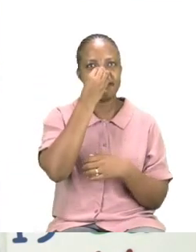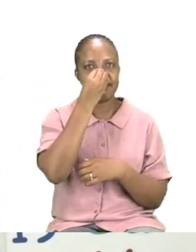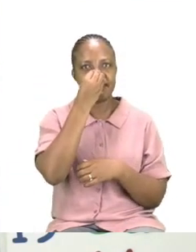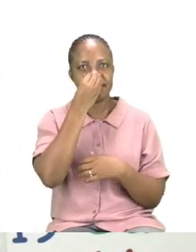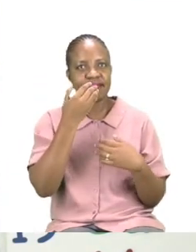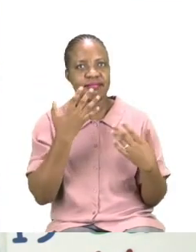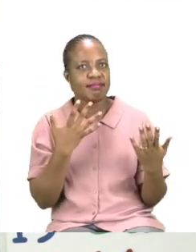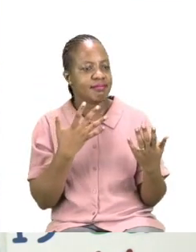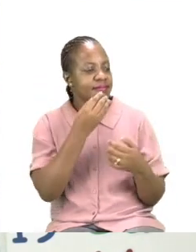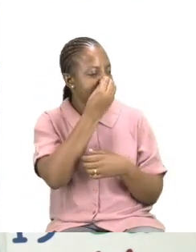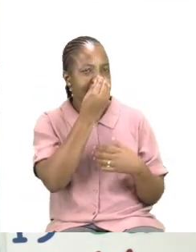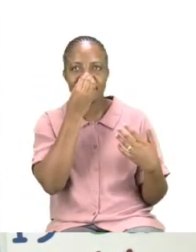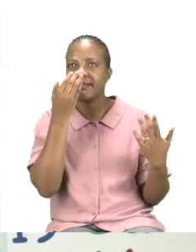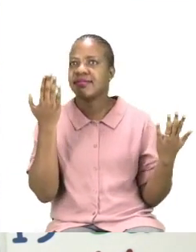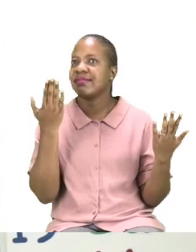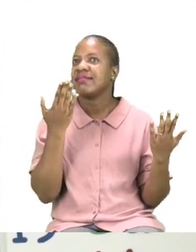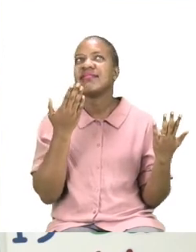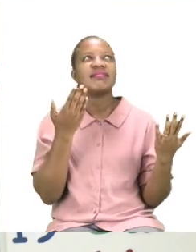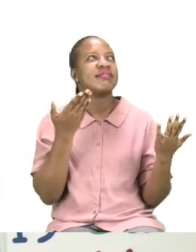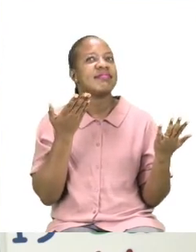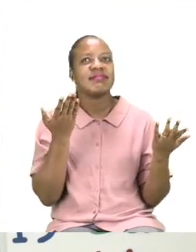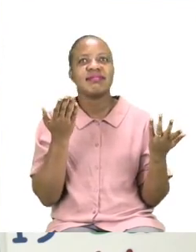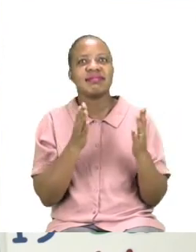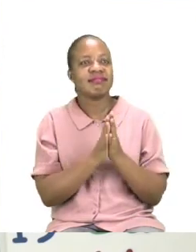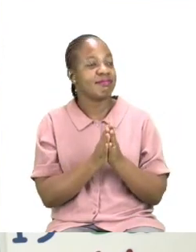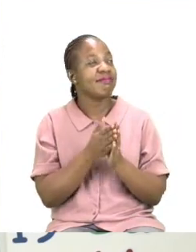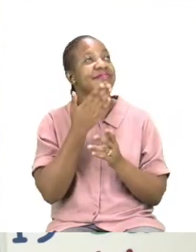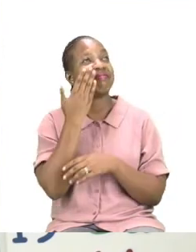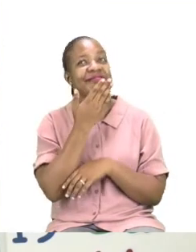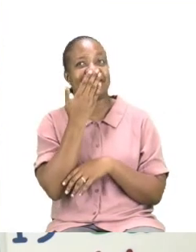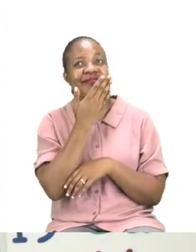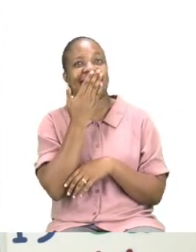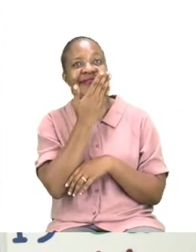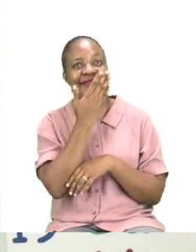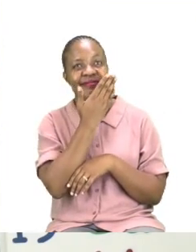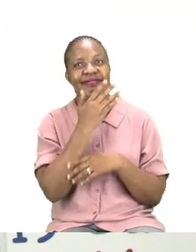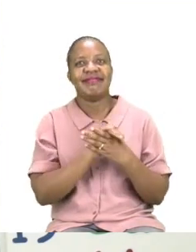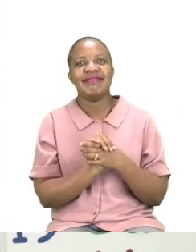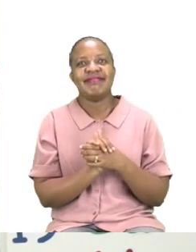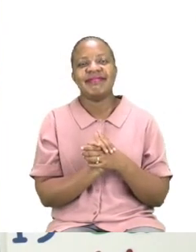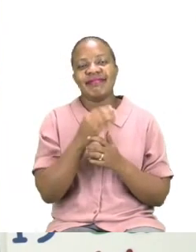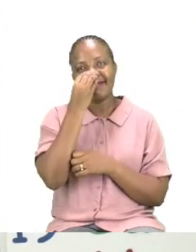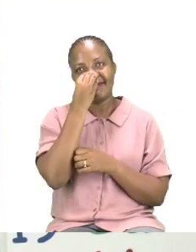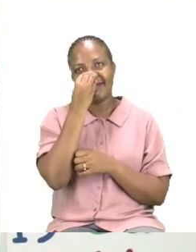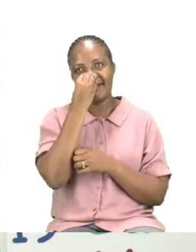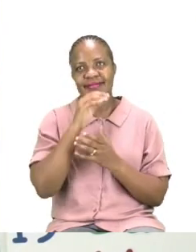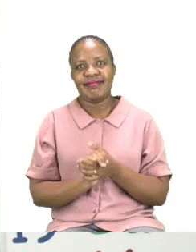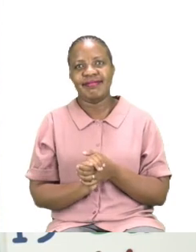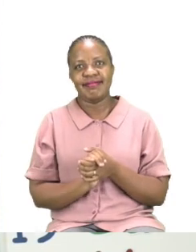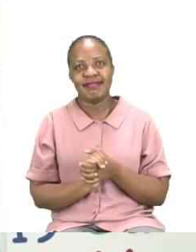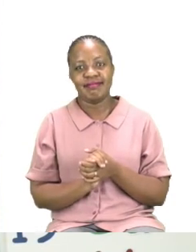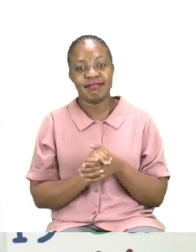Zoshi, Zoshi, there you are, Zoshi. Are you ready